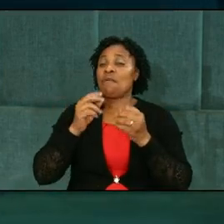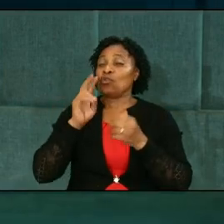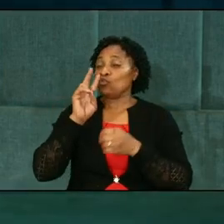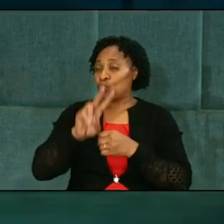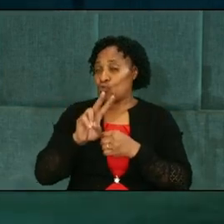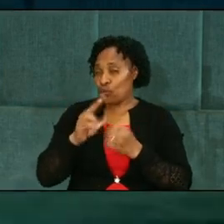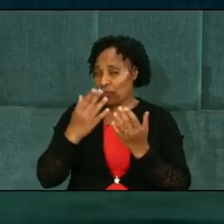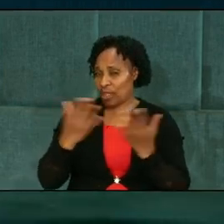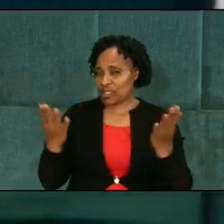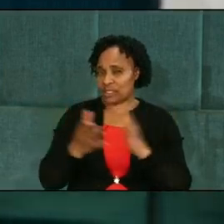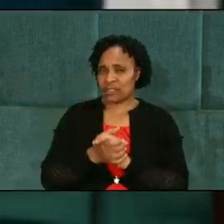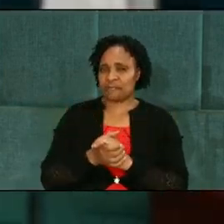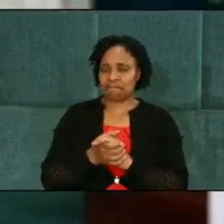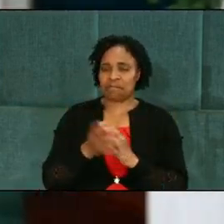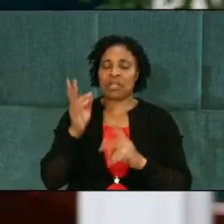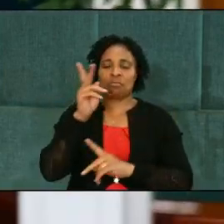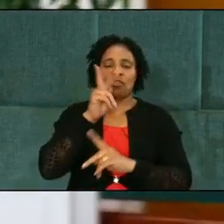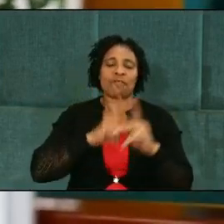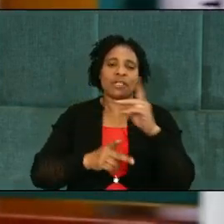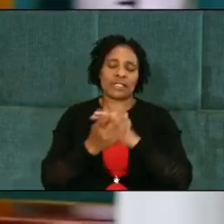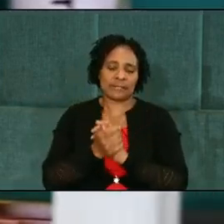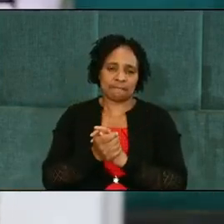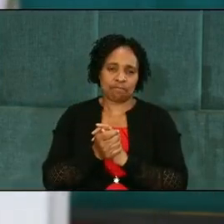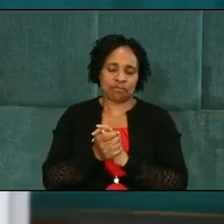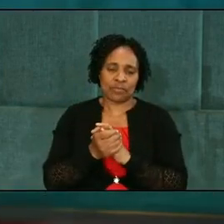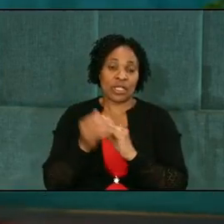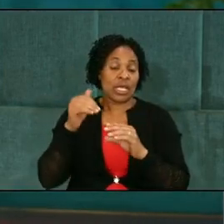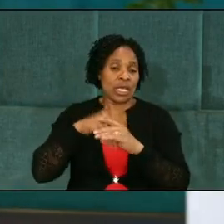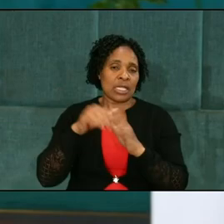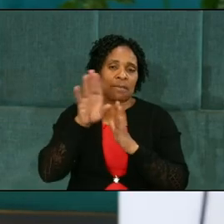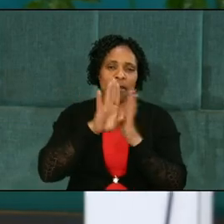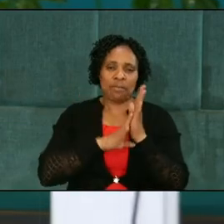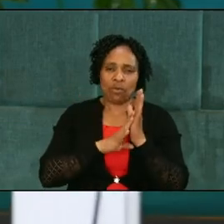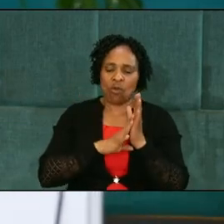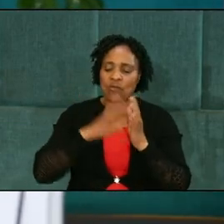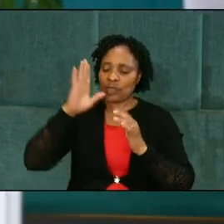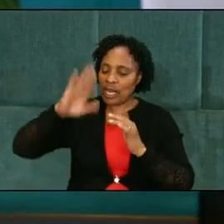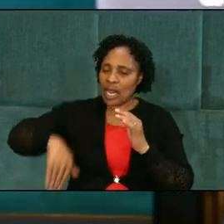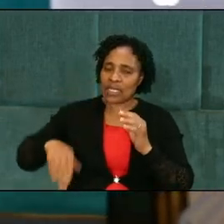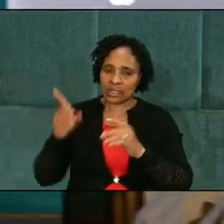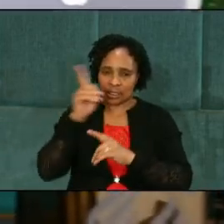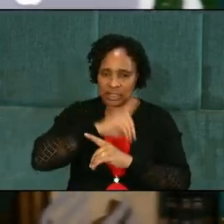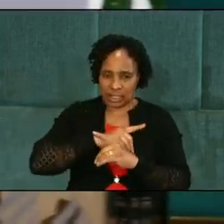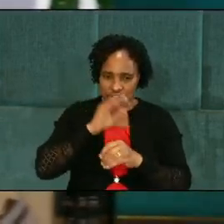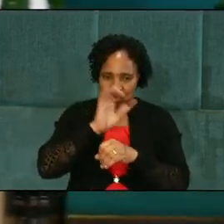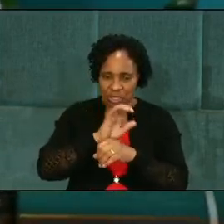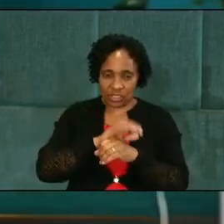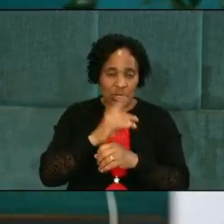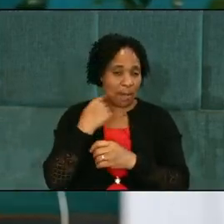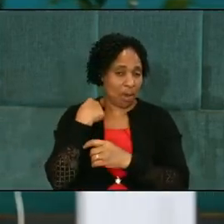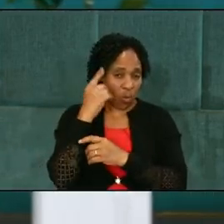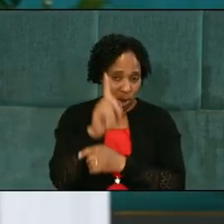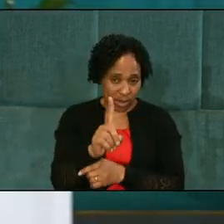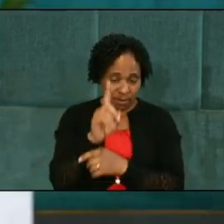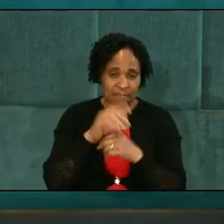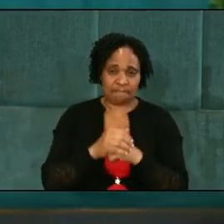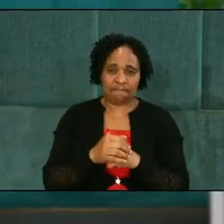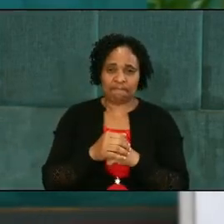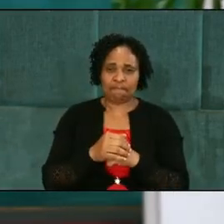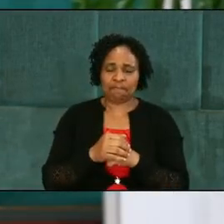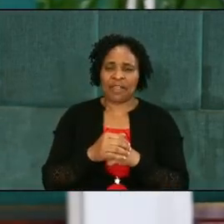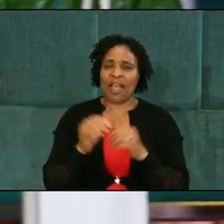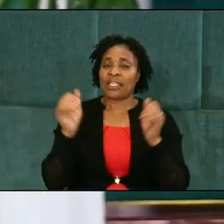depictions in prophecy or in Bible of the last day church. One is the